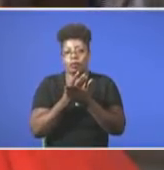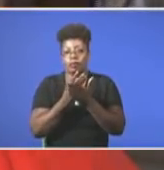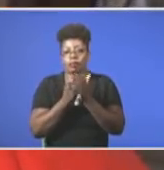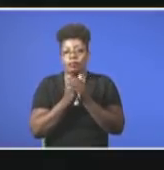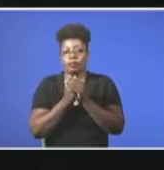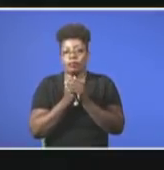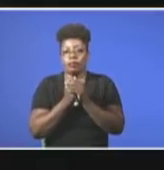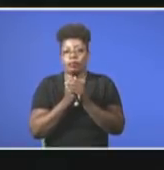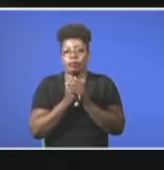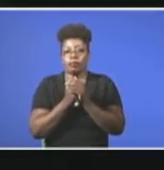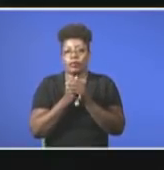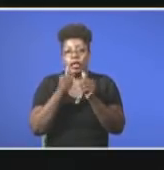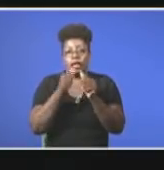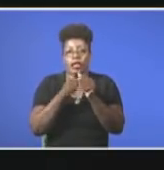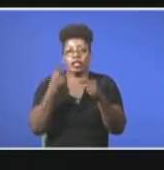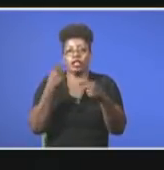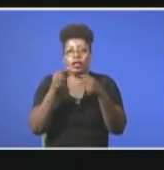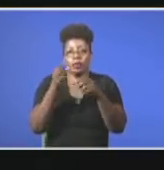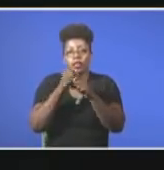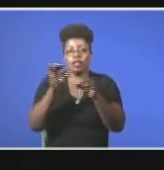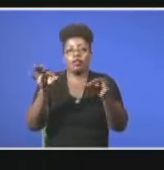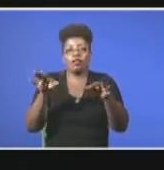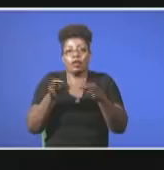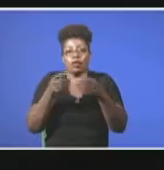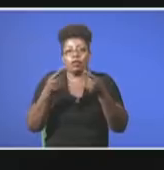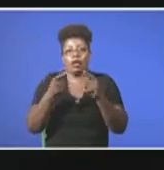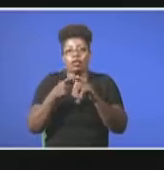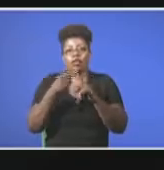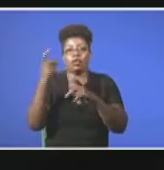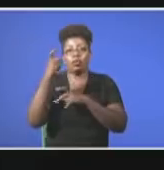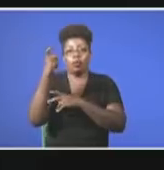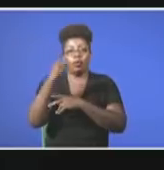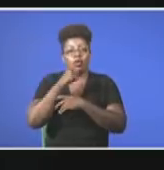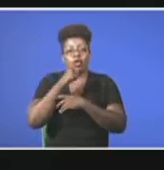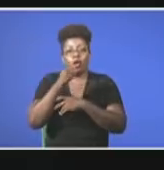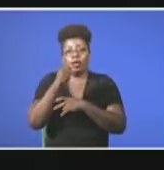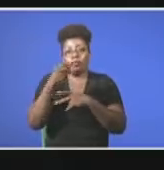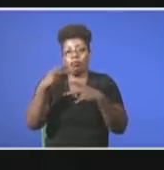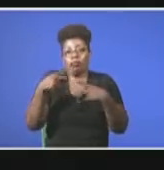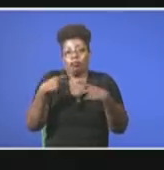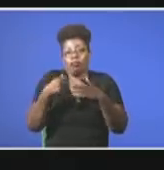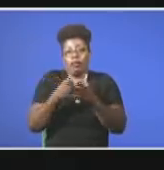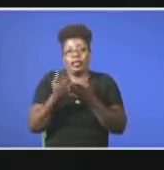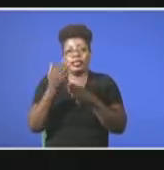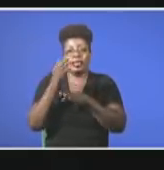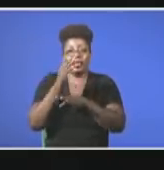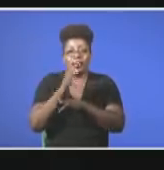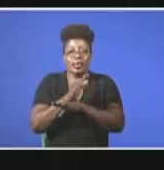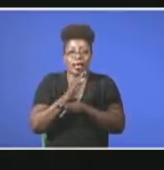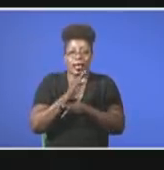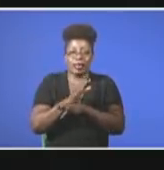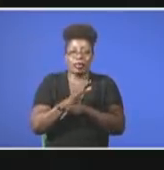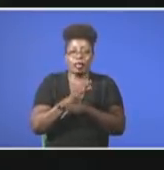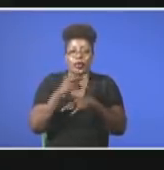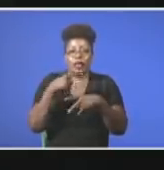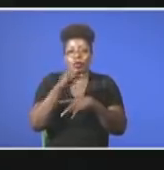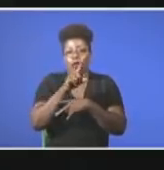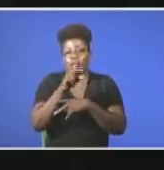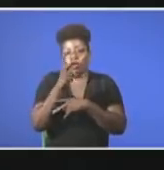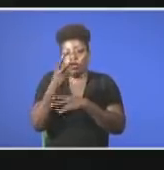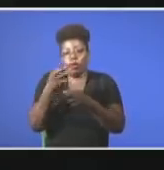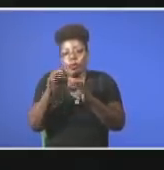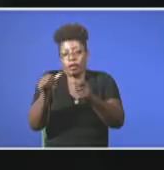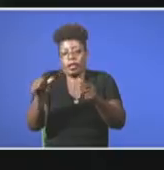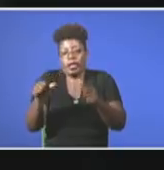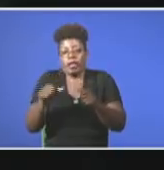anything else. Every game we take the field, we come to win. Unfortunately, we just ain't had it tonight. Parks was scared. We had one or two key errors in the game